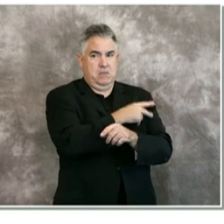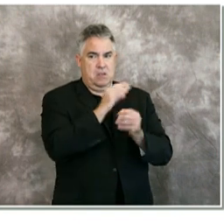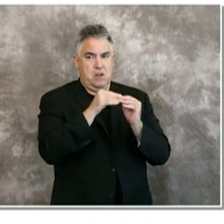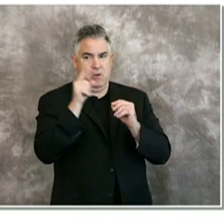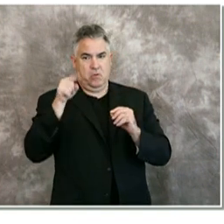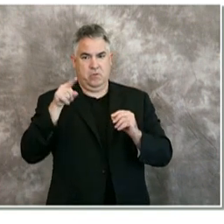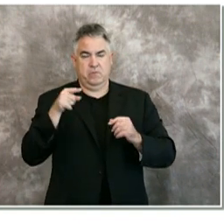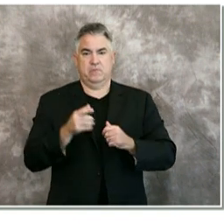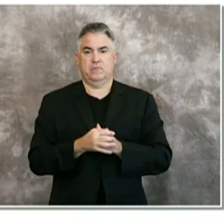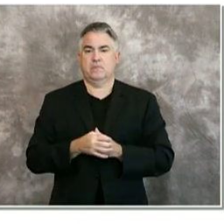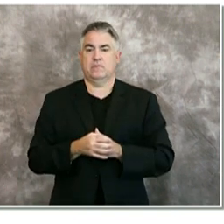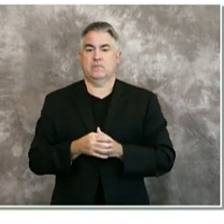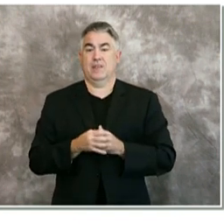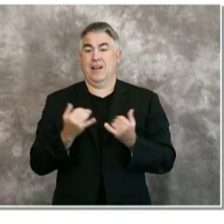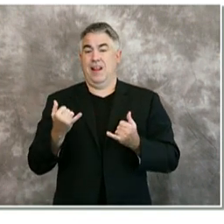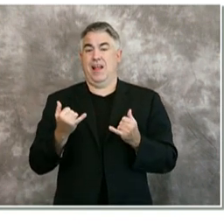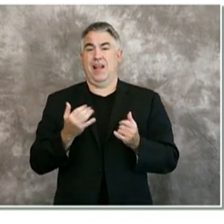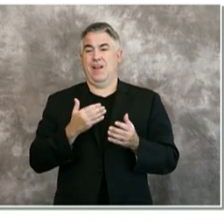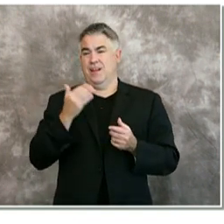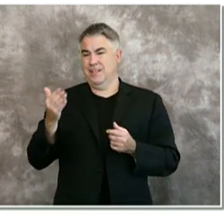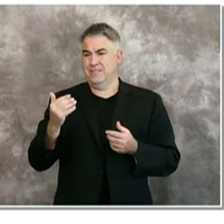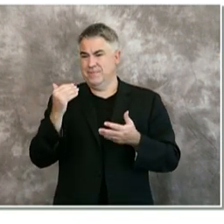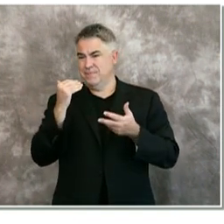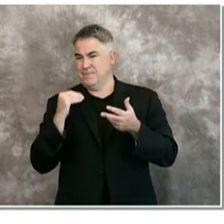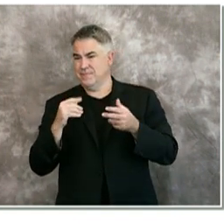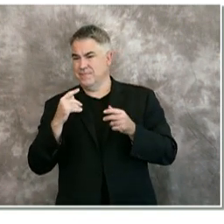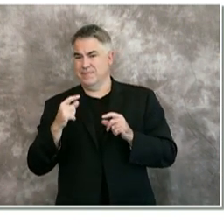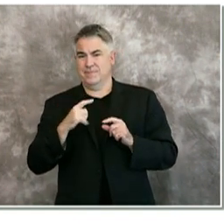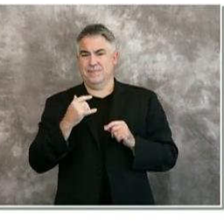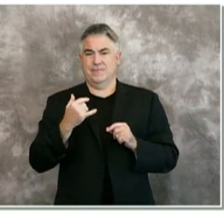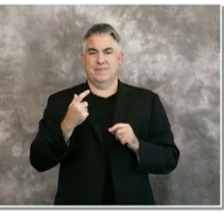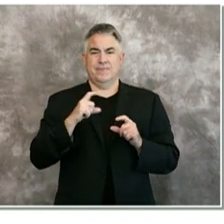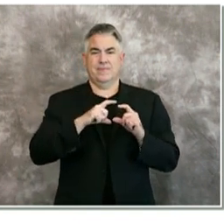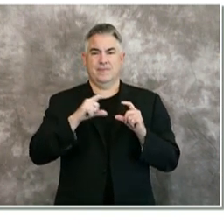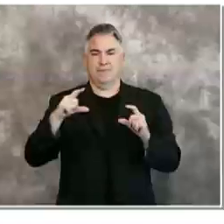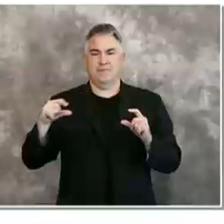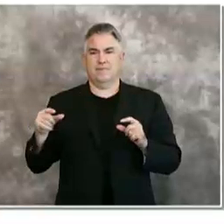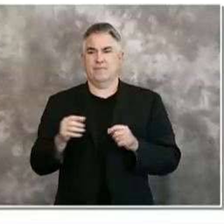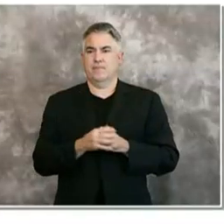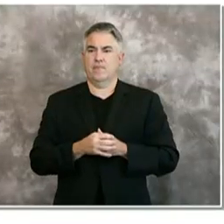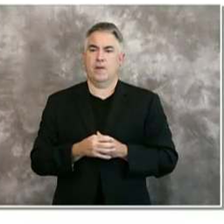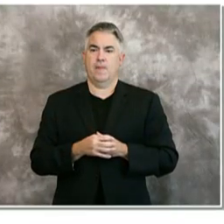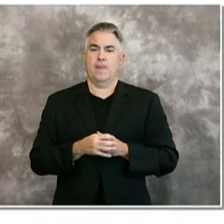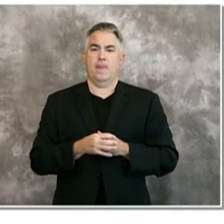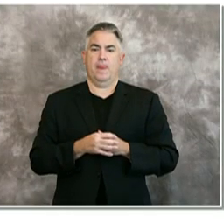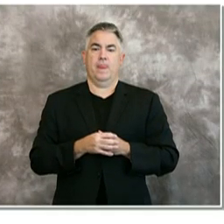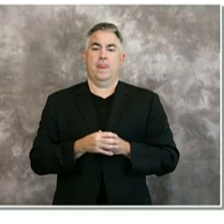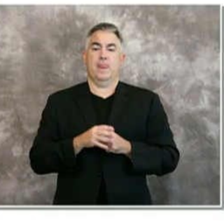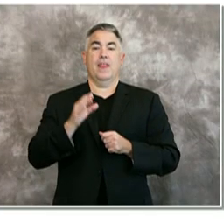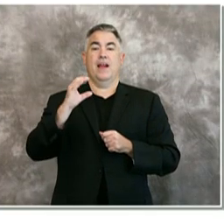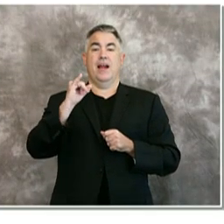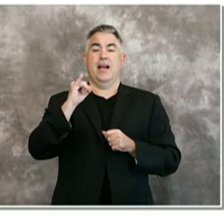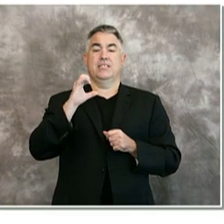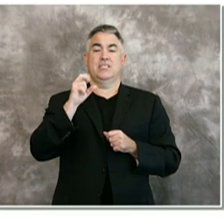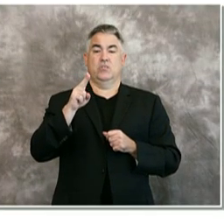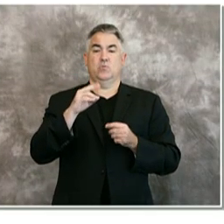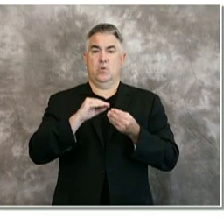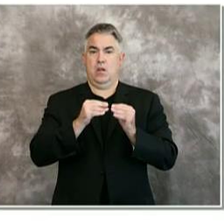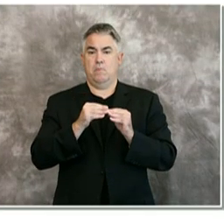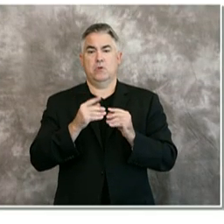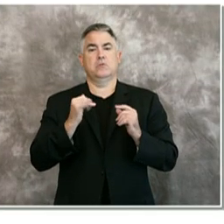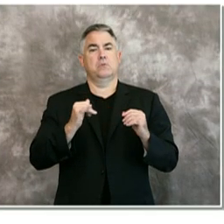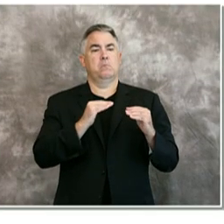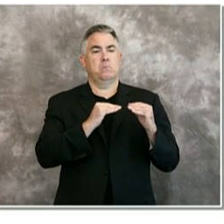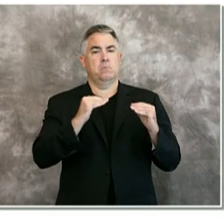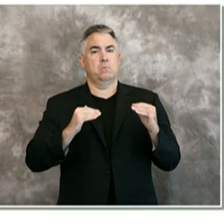We keep going down here. The next one will be our hospital census. Again, you see our ICU numbers virtually the same. Non-ICU